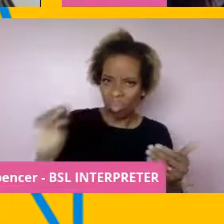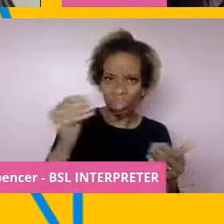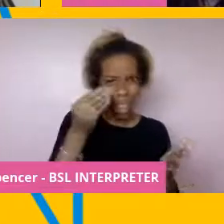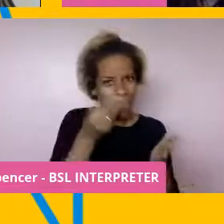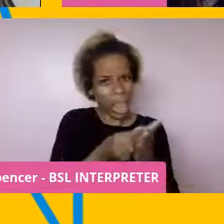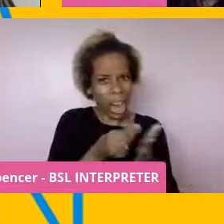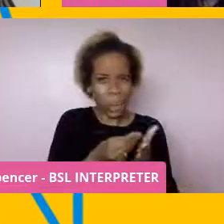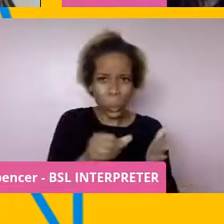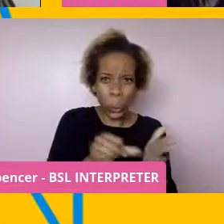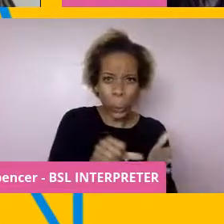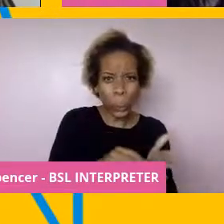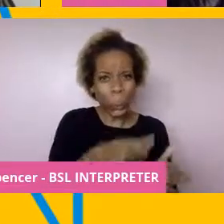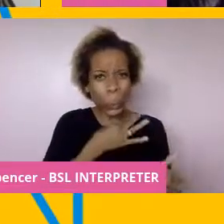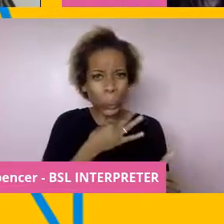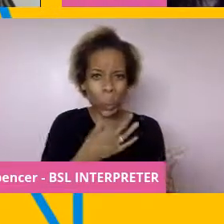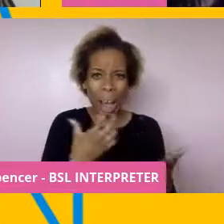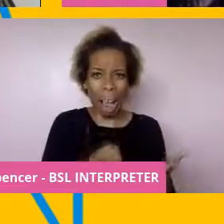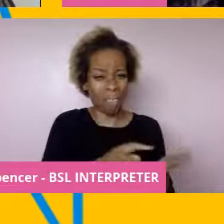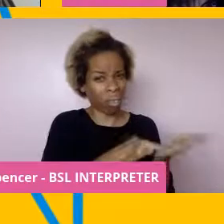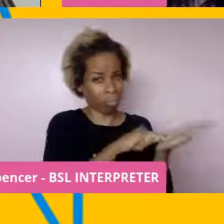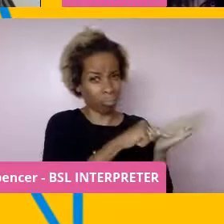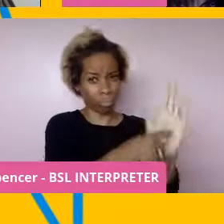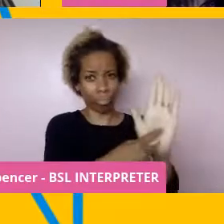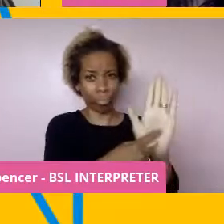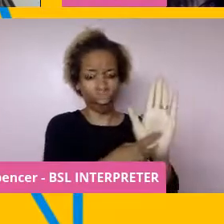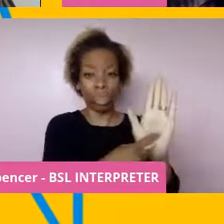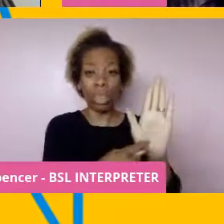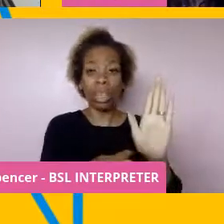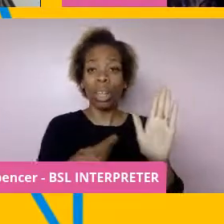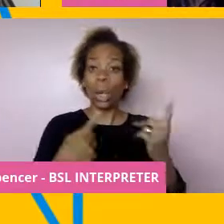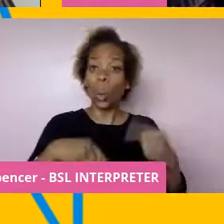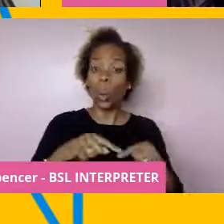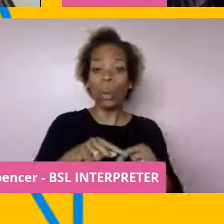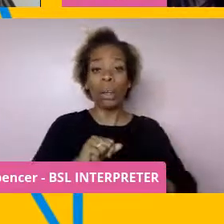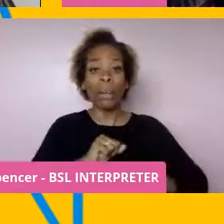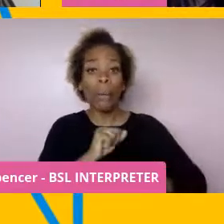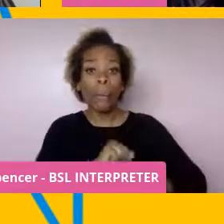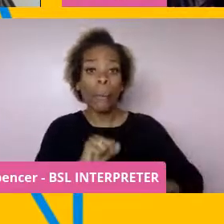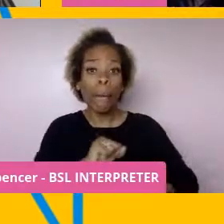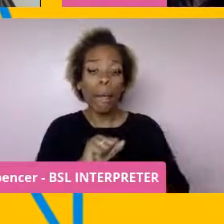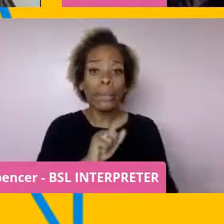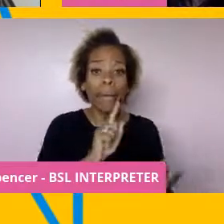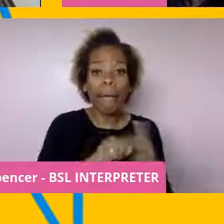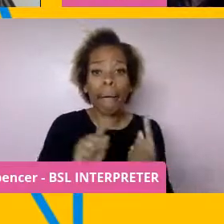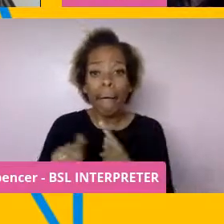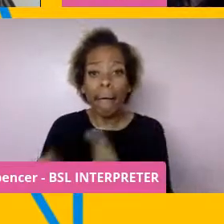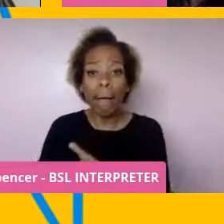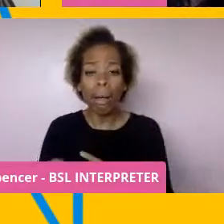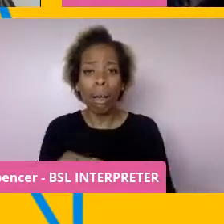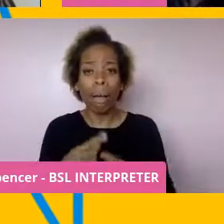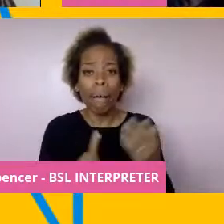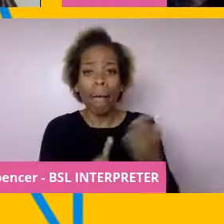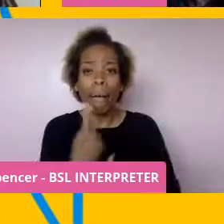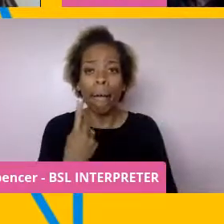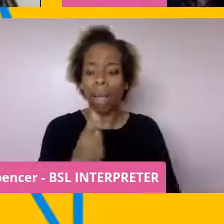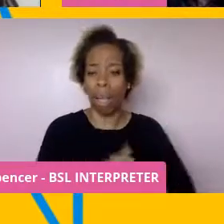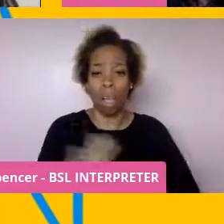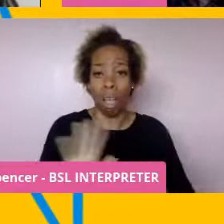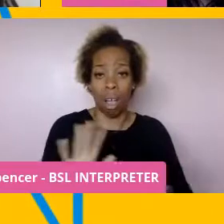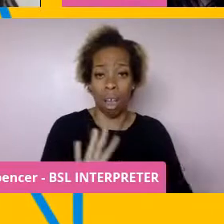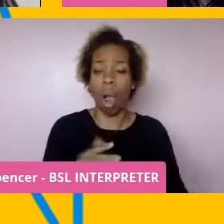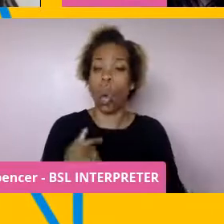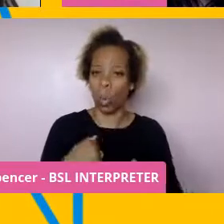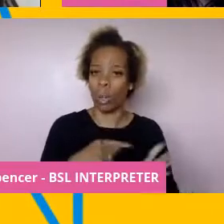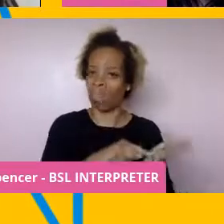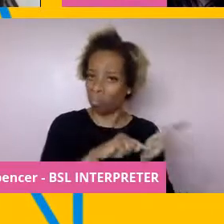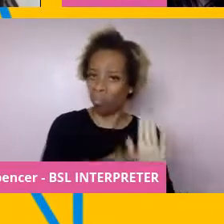to publicise that rather than wait for their inevitable claims. So we shifted the narrative to an extent